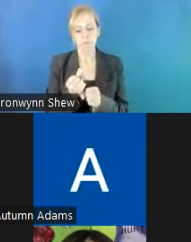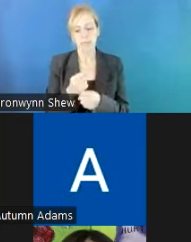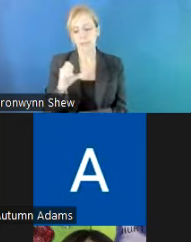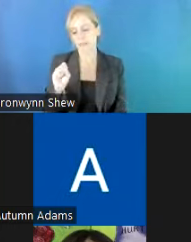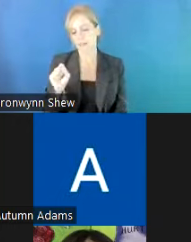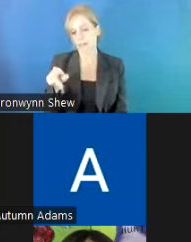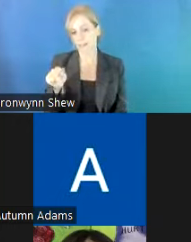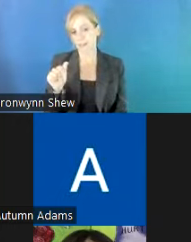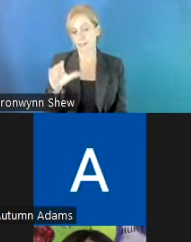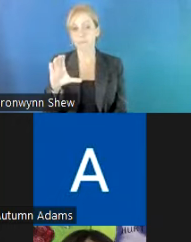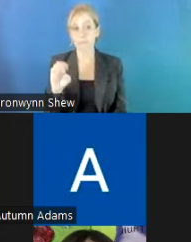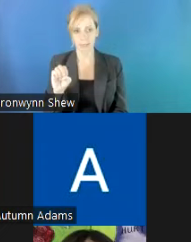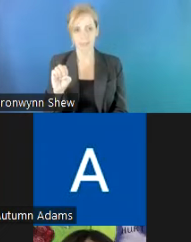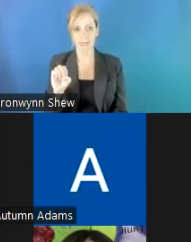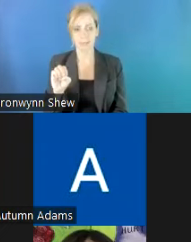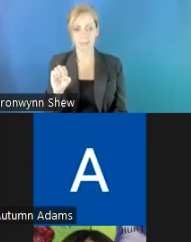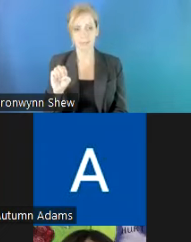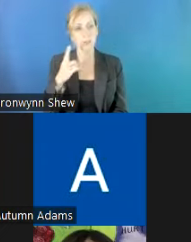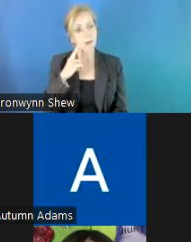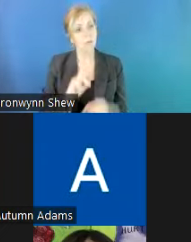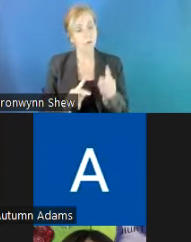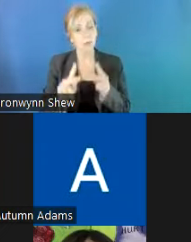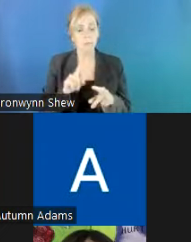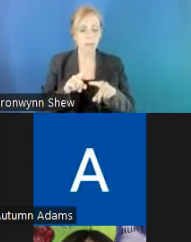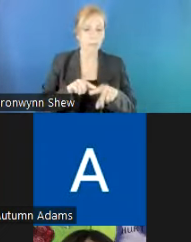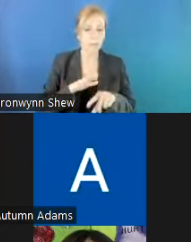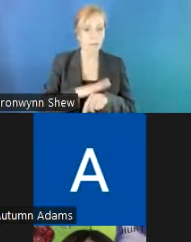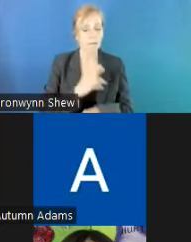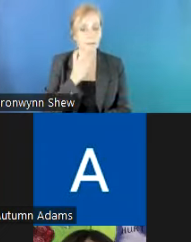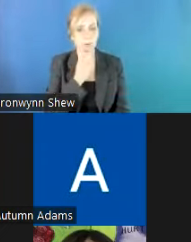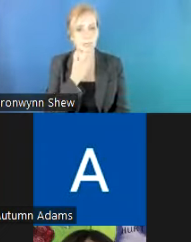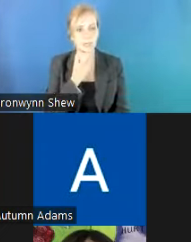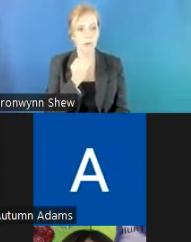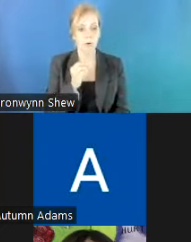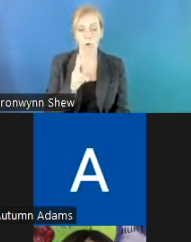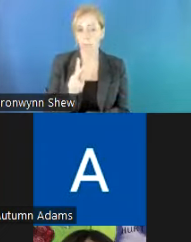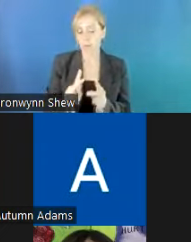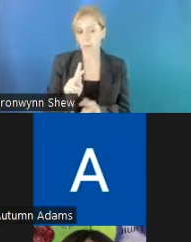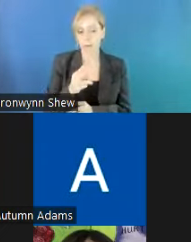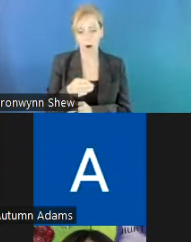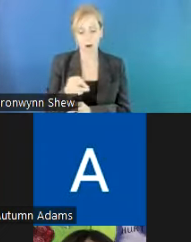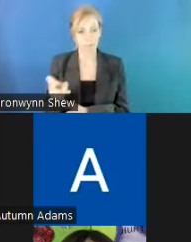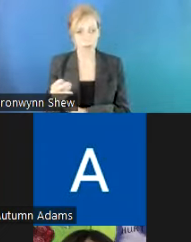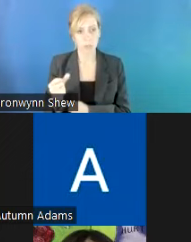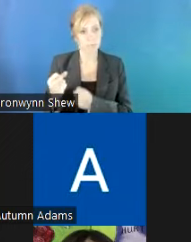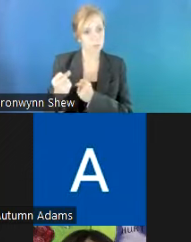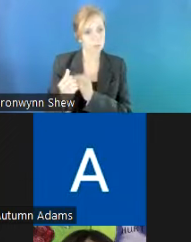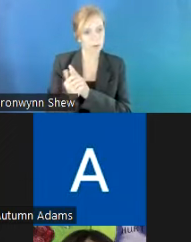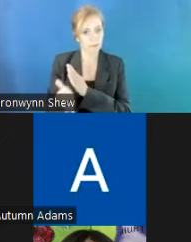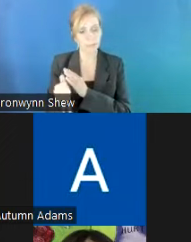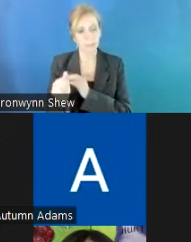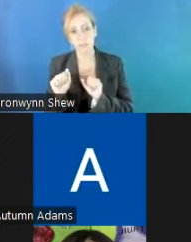lip reading, or for hard of hearing individuals who have strong lip reading skills and maybe are able to voice for themselves a